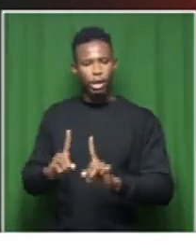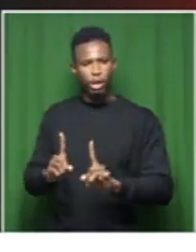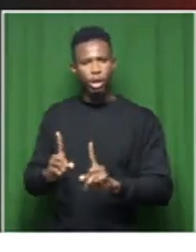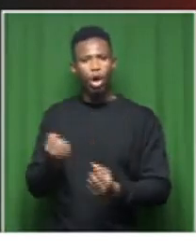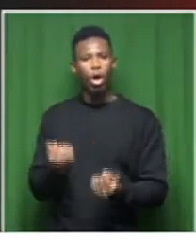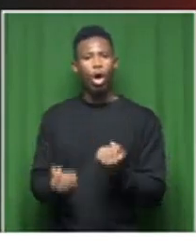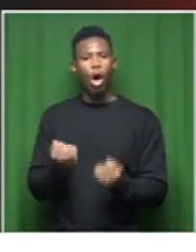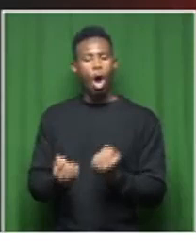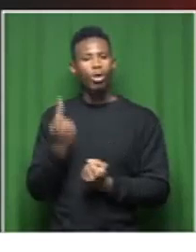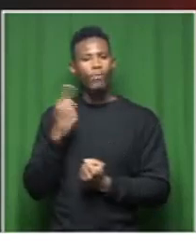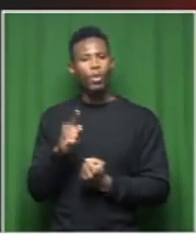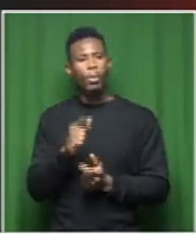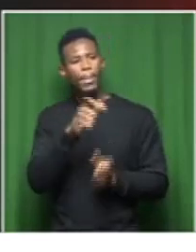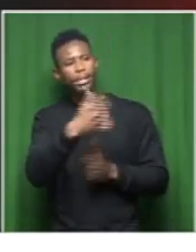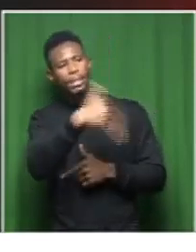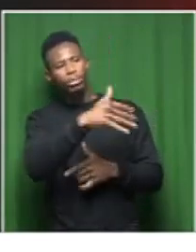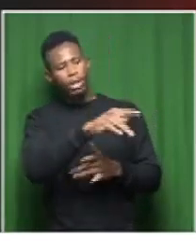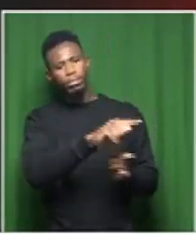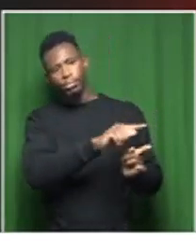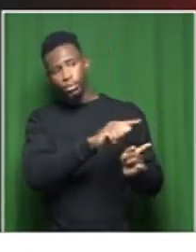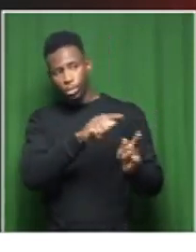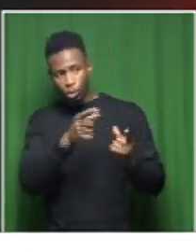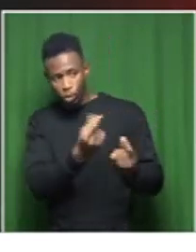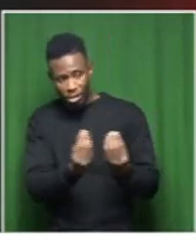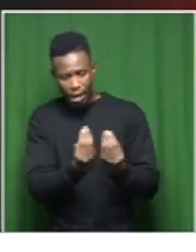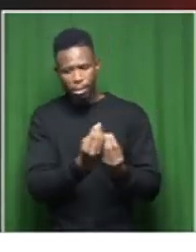courts. And the reason that we are proposing